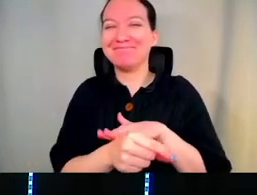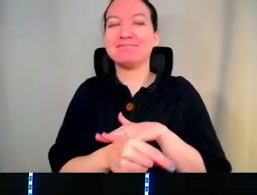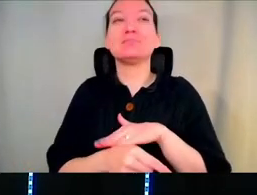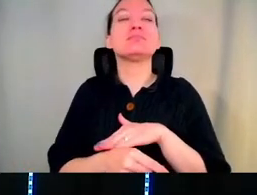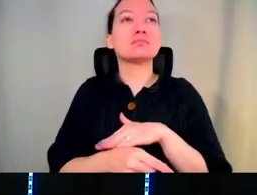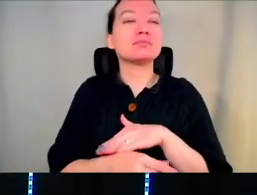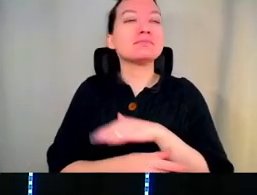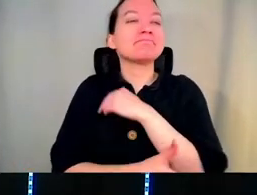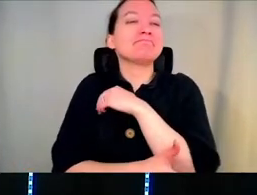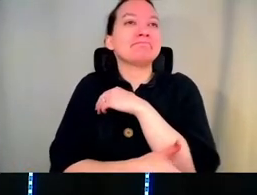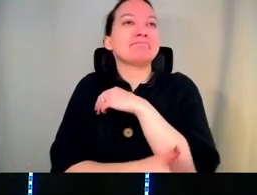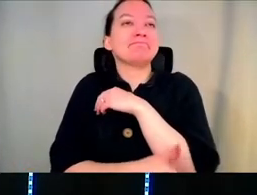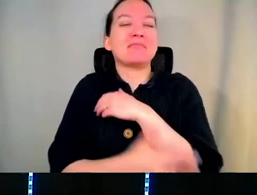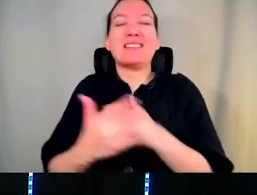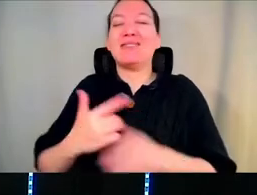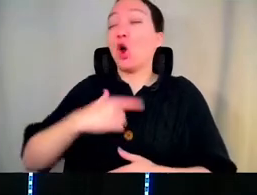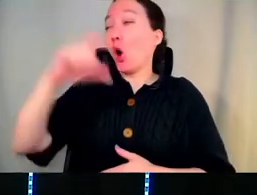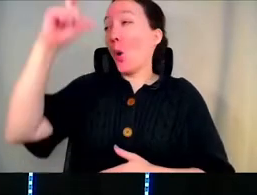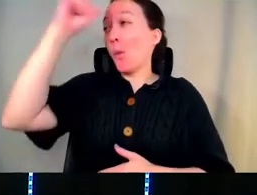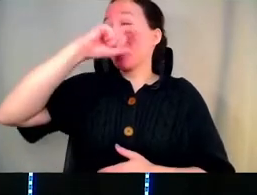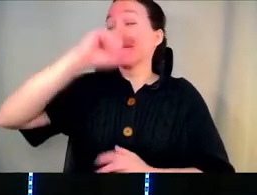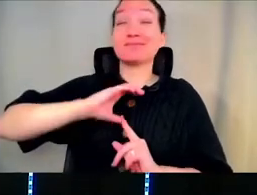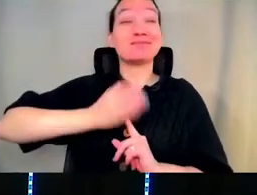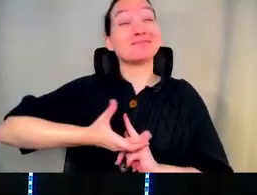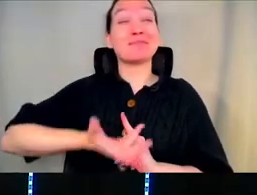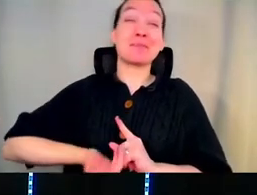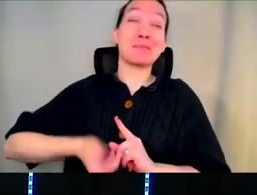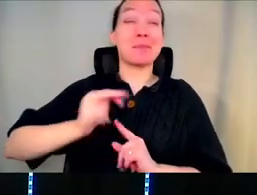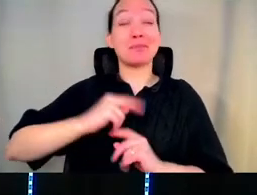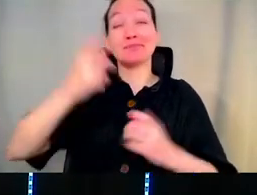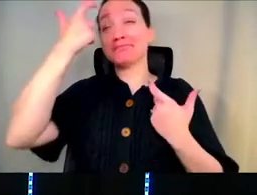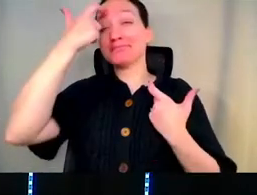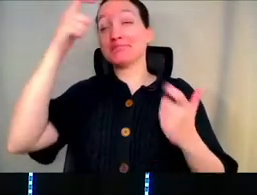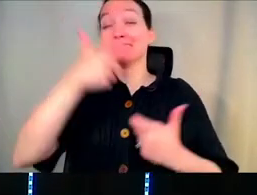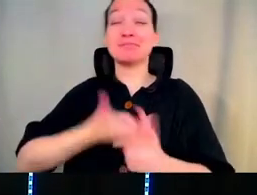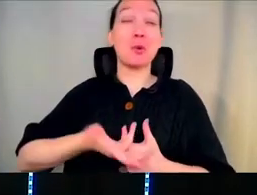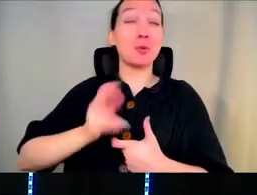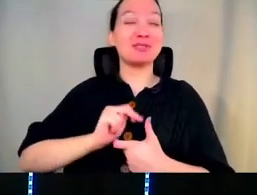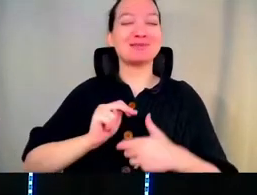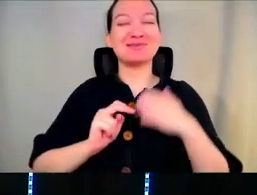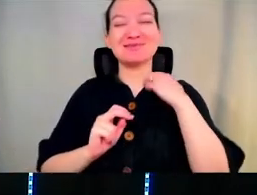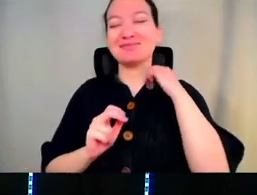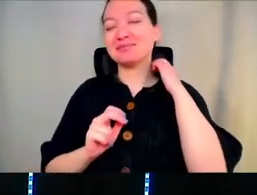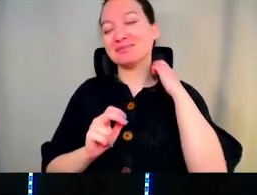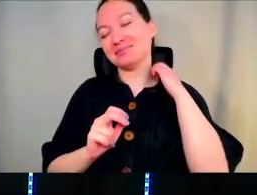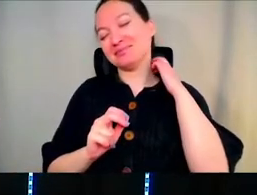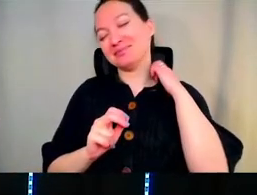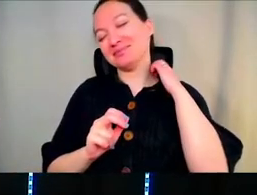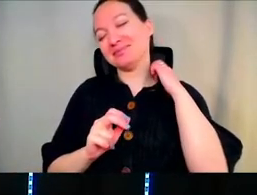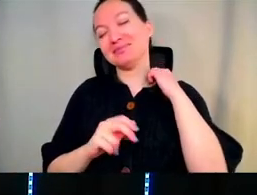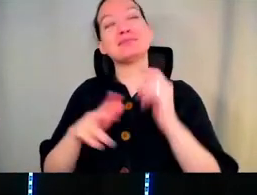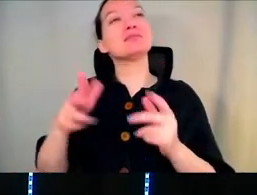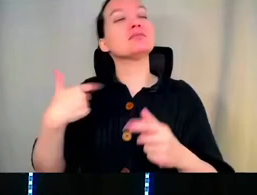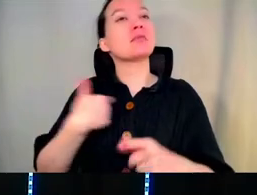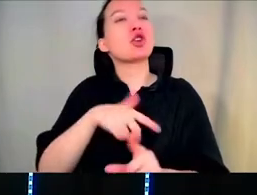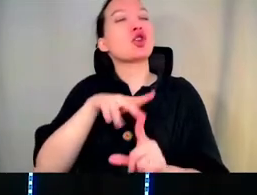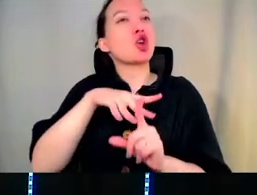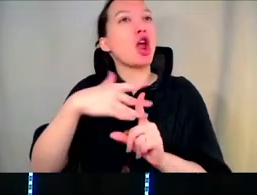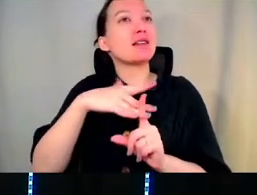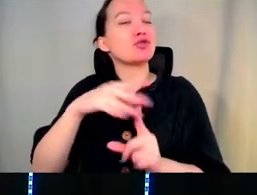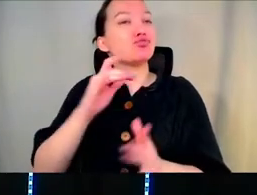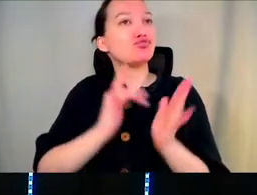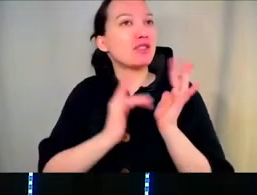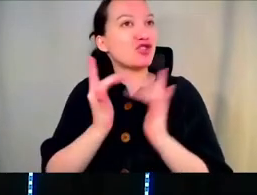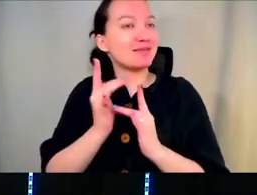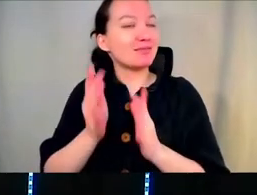This temptation to feel wise in our own eyes. So I want us to bring it into our context right here. As Christians,